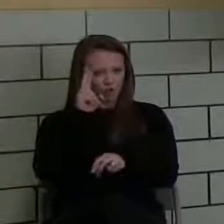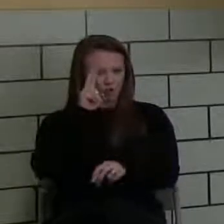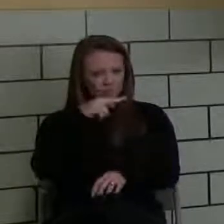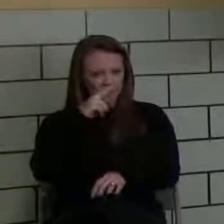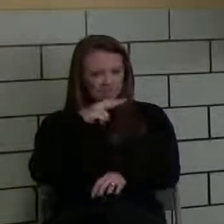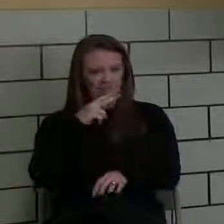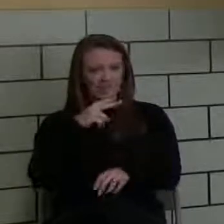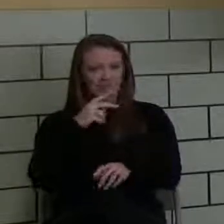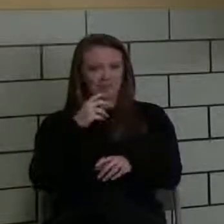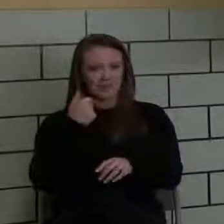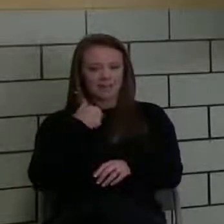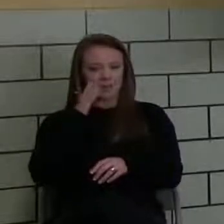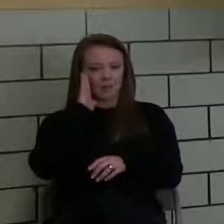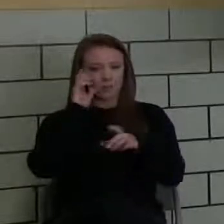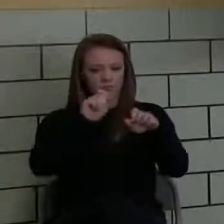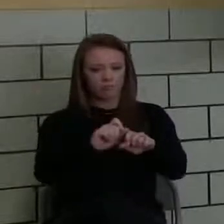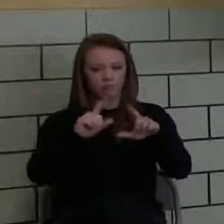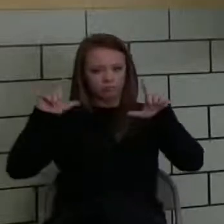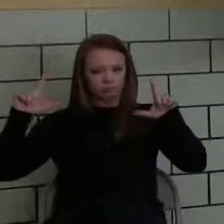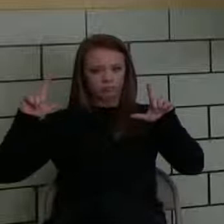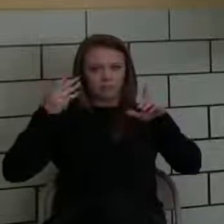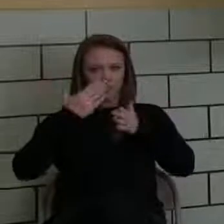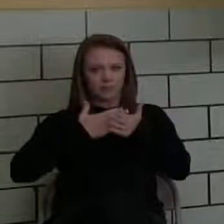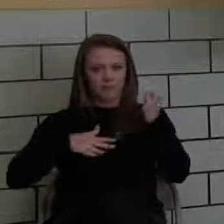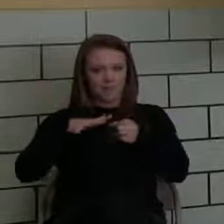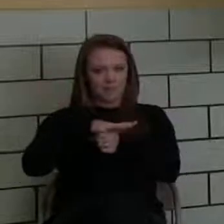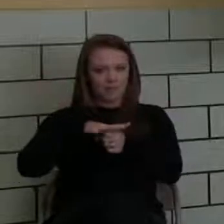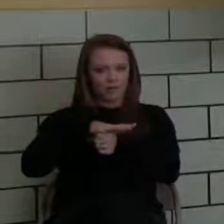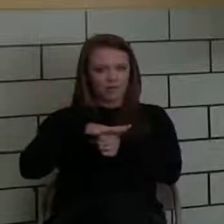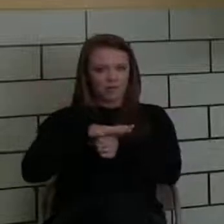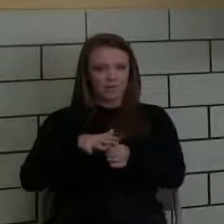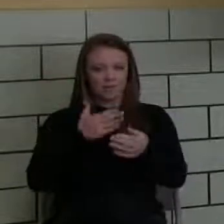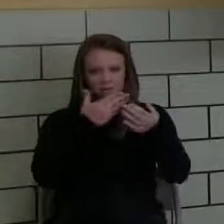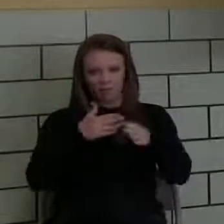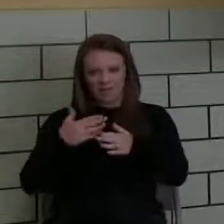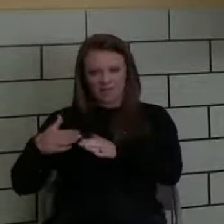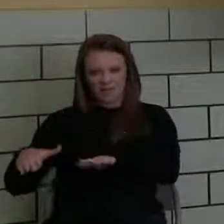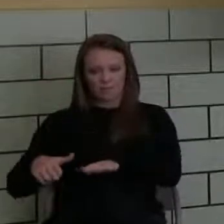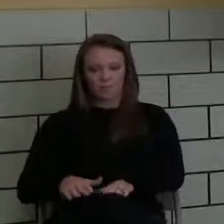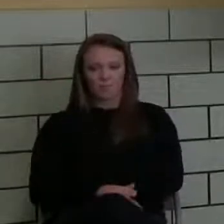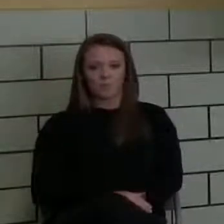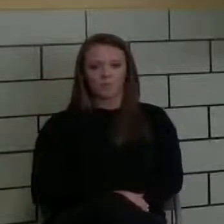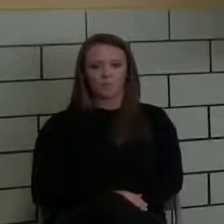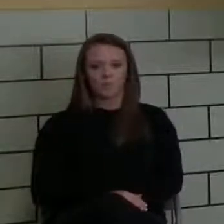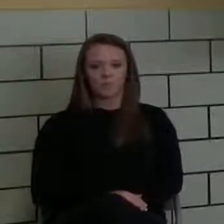of spaces and break it down into all the pieces and parts of the plan.